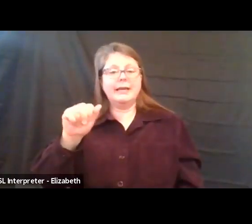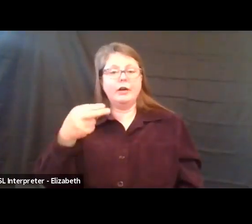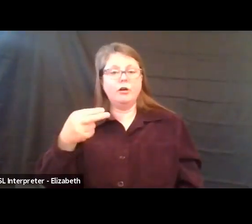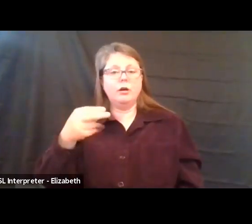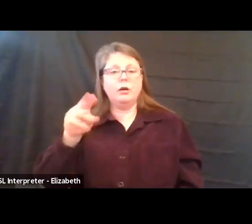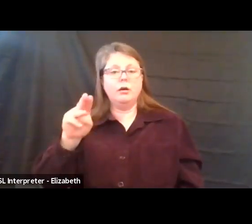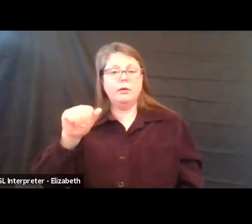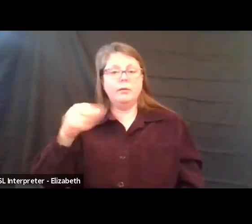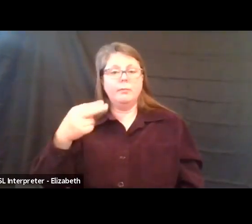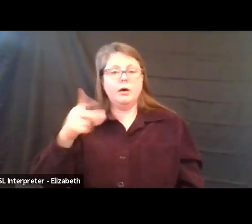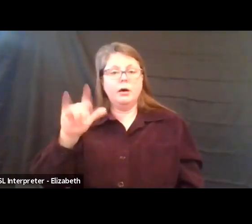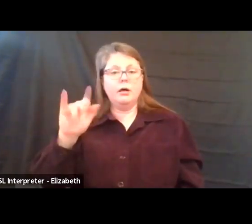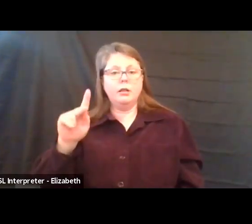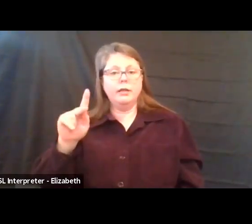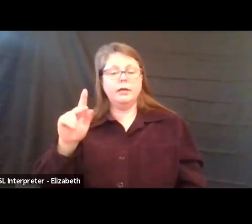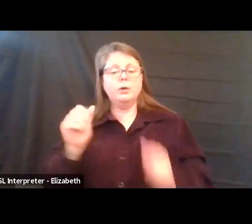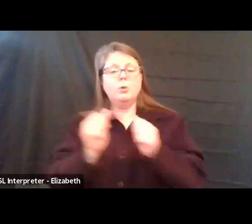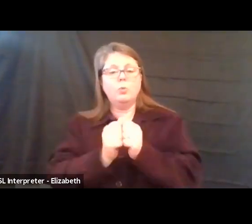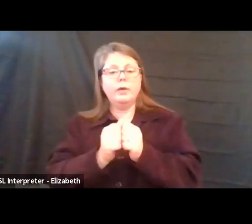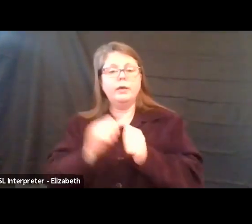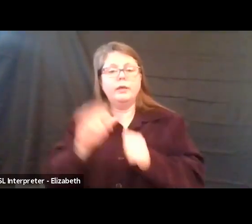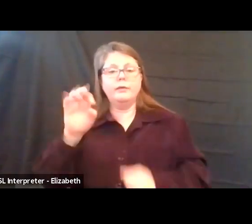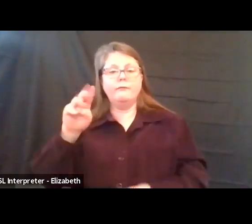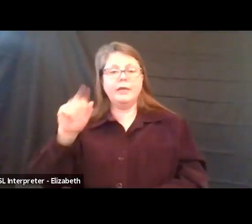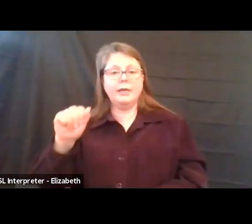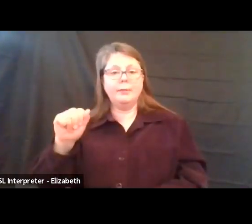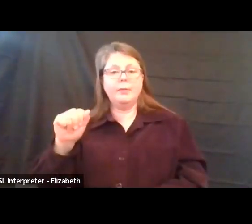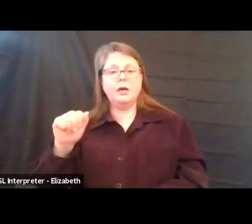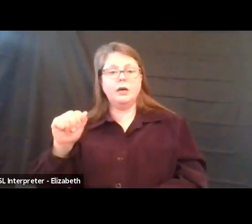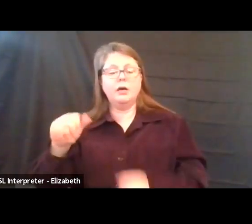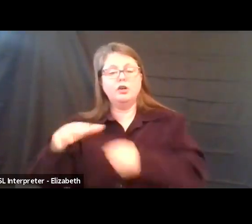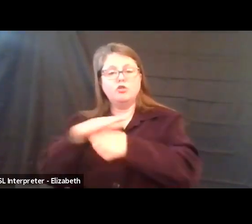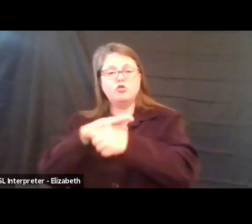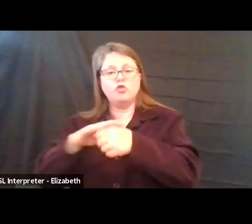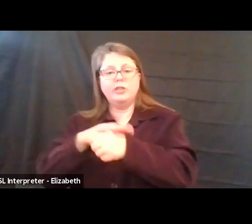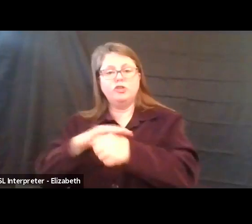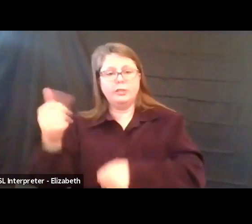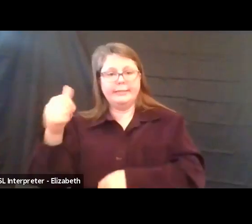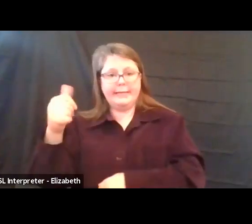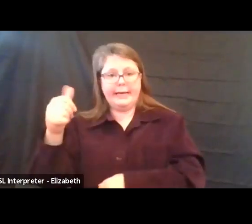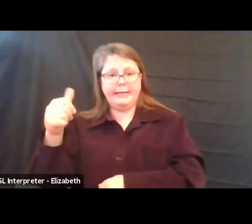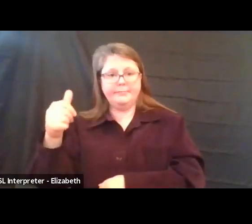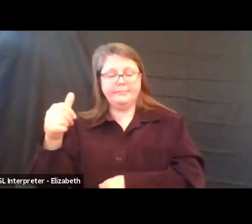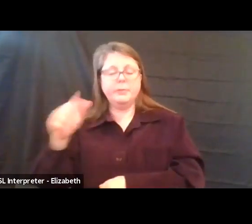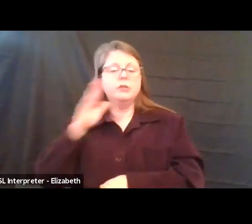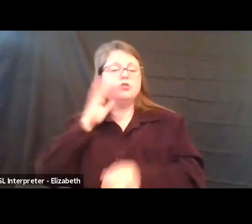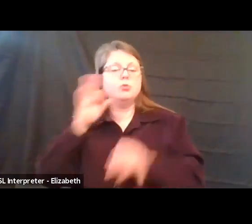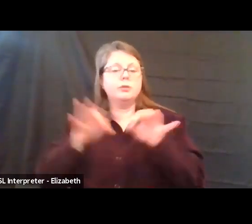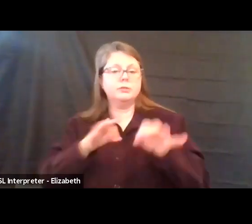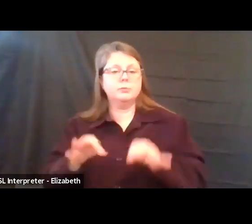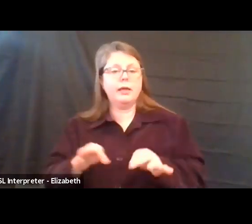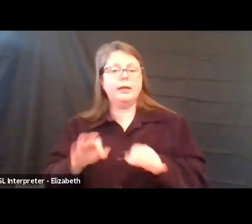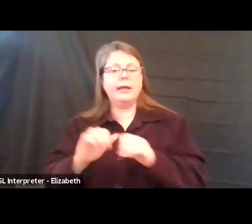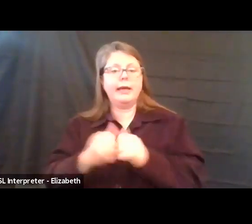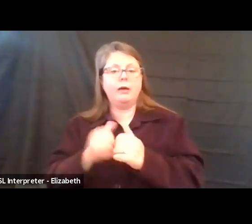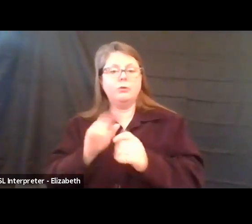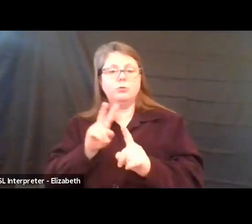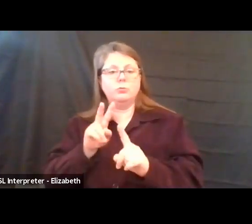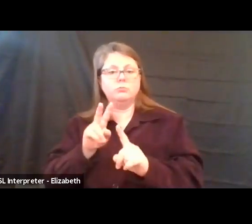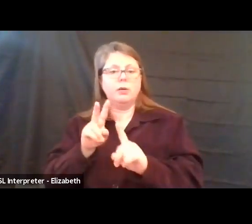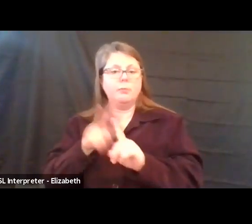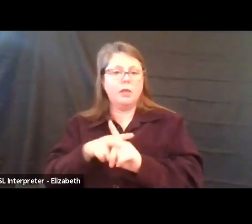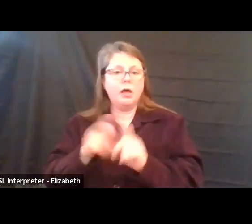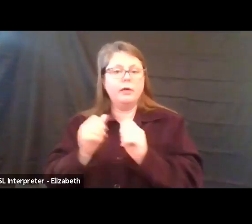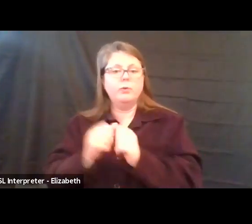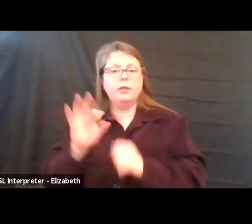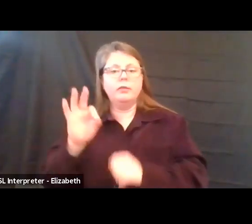10. She's going to tell us about the process of applying for assistance from FEMA and what to expect. We have a second presenter